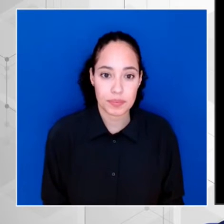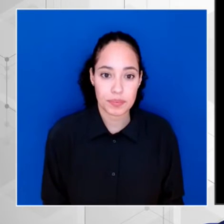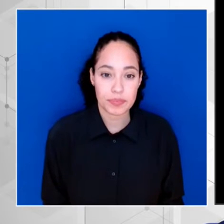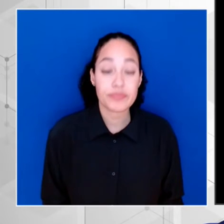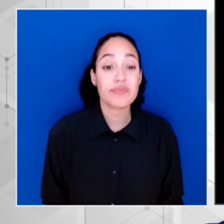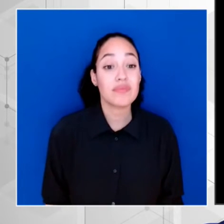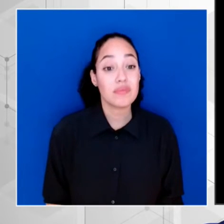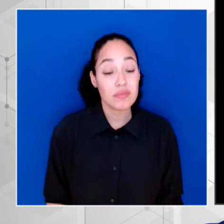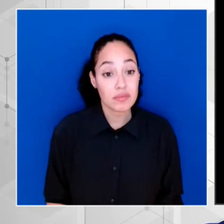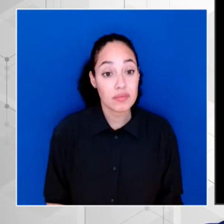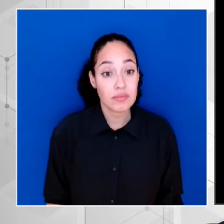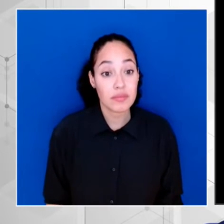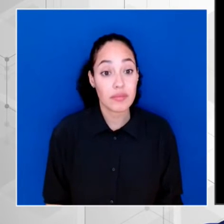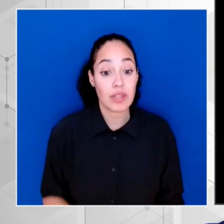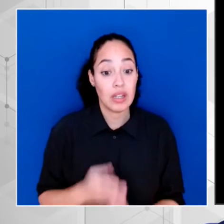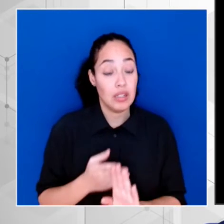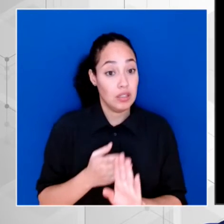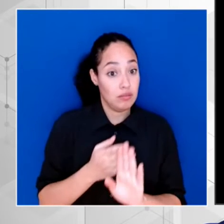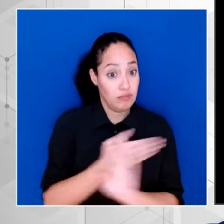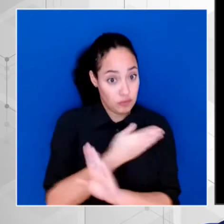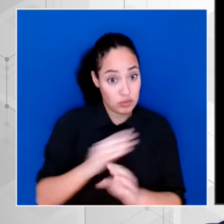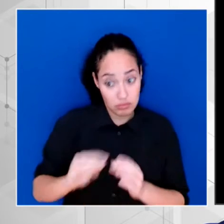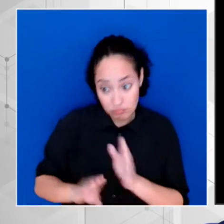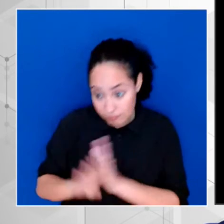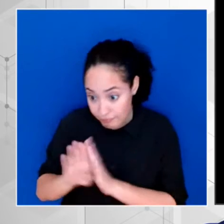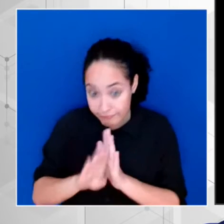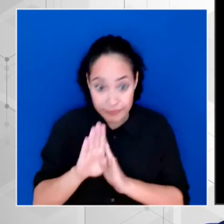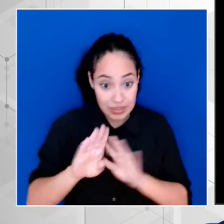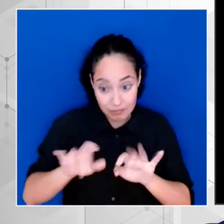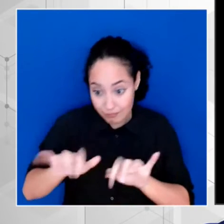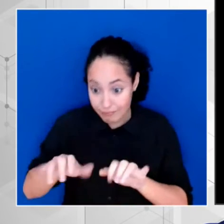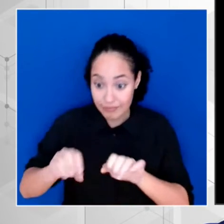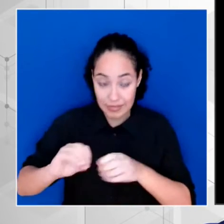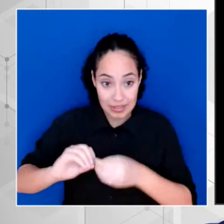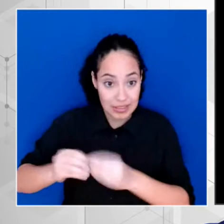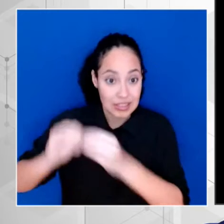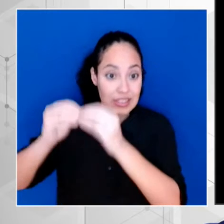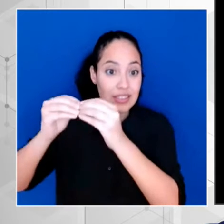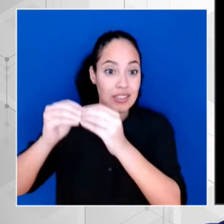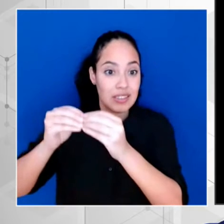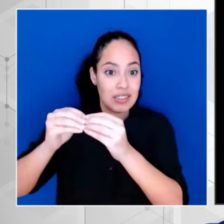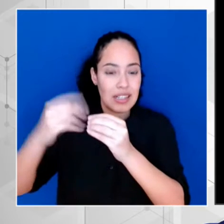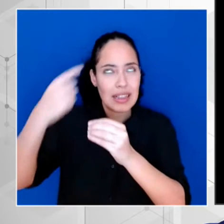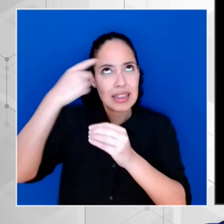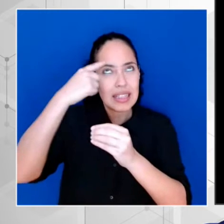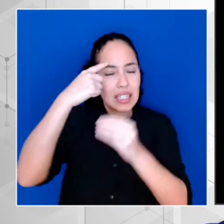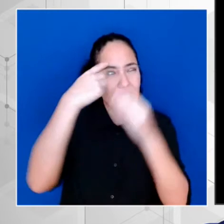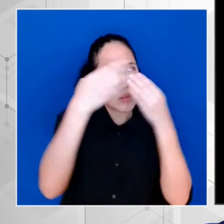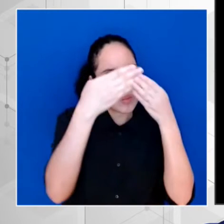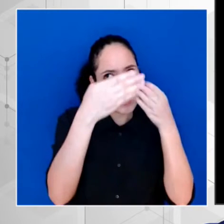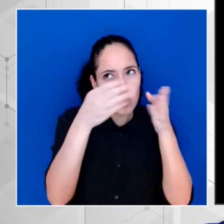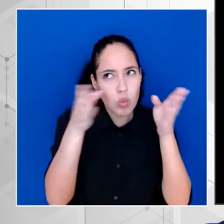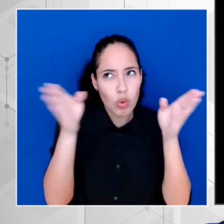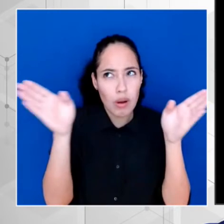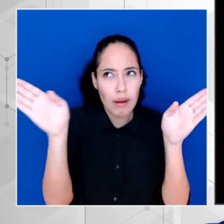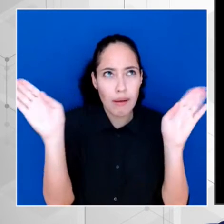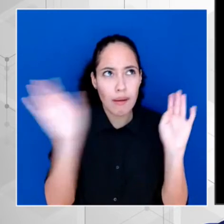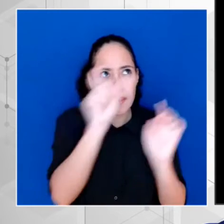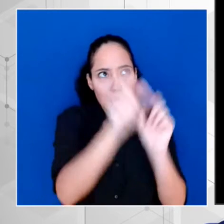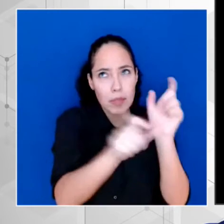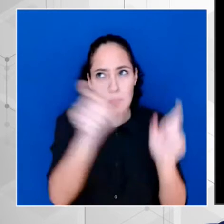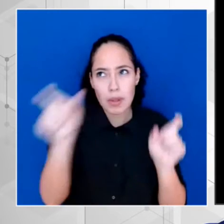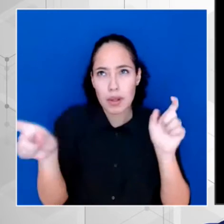user personas and their challenges in mind. Implement your features and UI settings so users can personalize